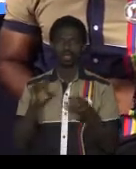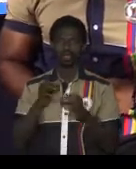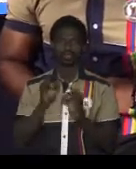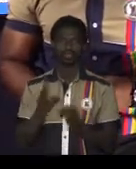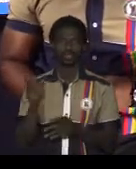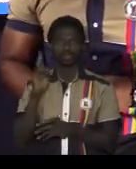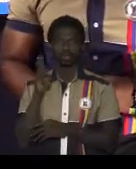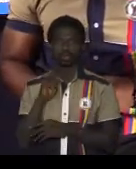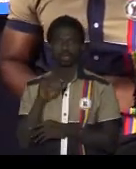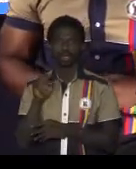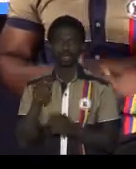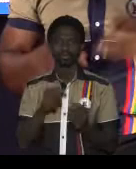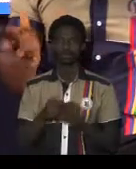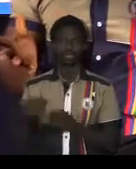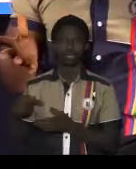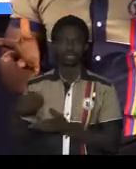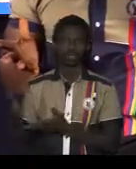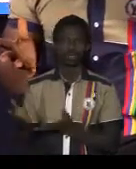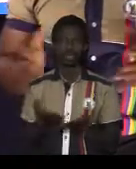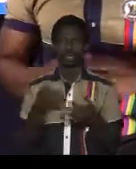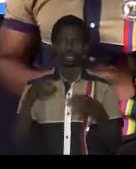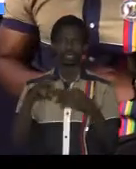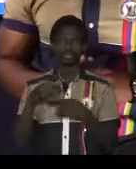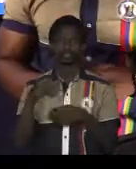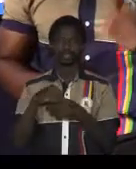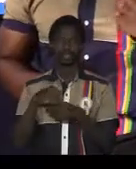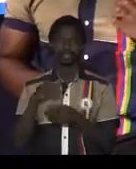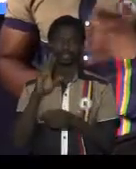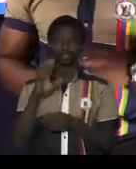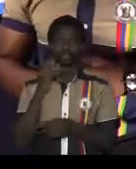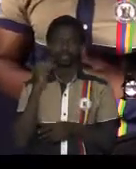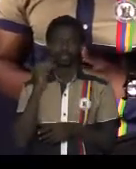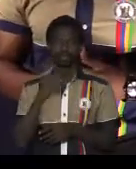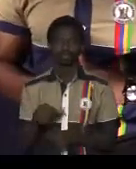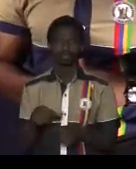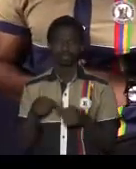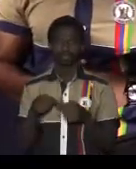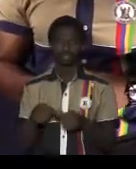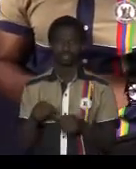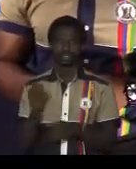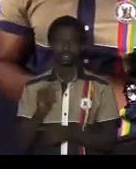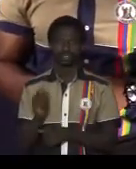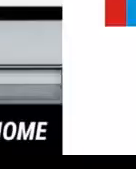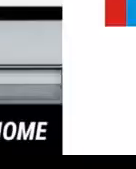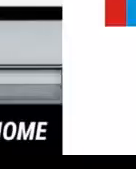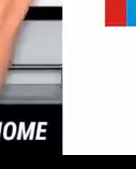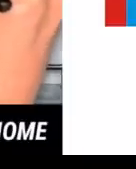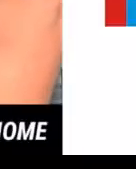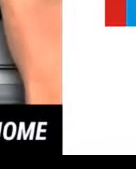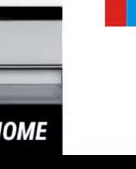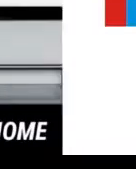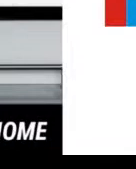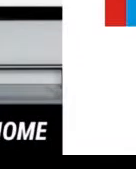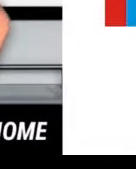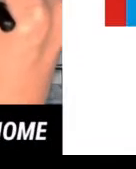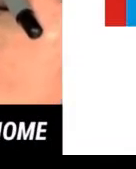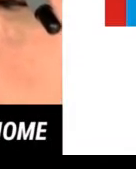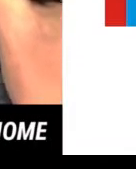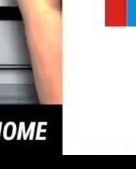Wale. Together, we are bringing the classroom into your home. Please stay tuned.